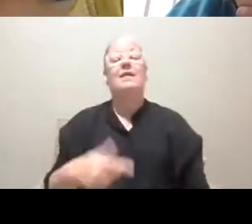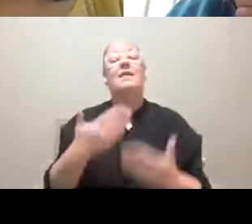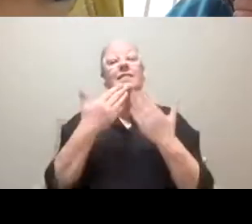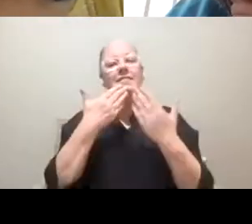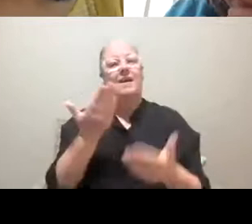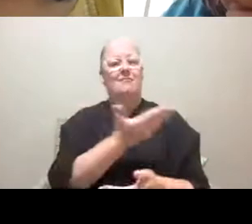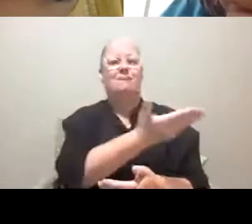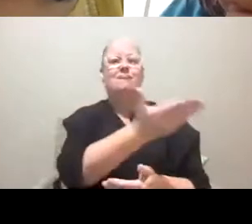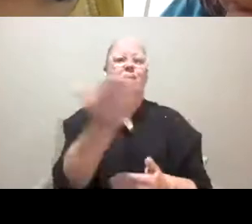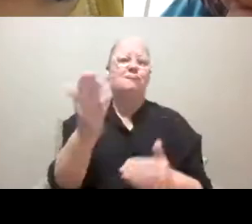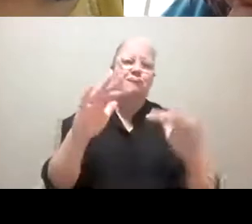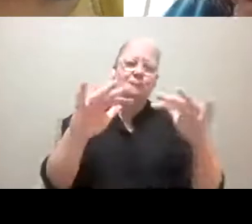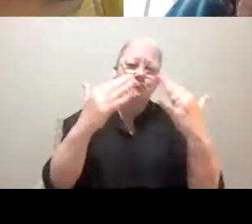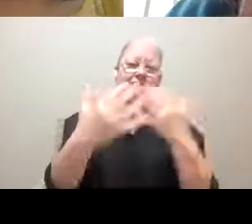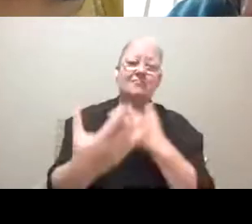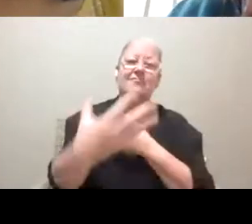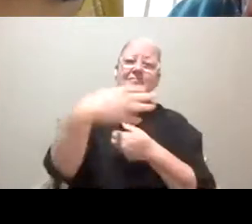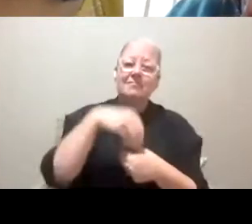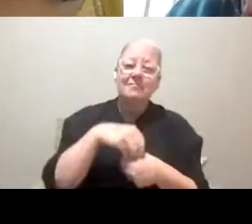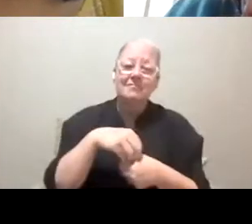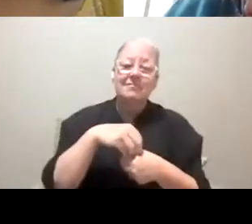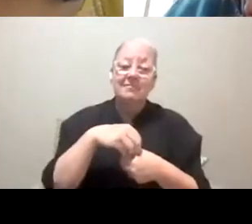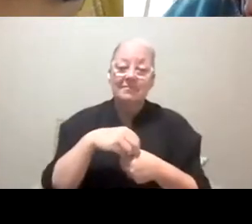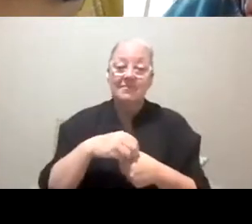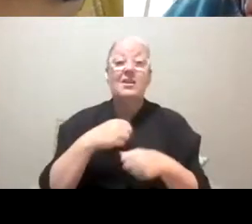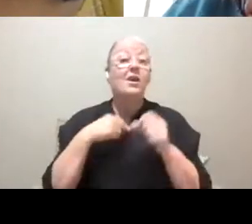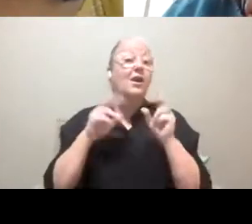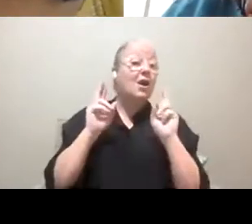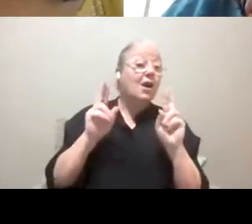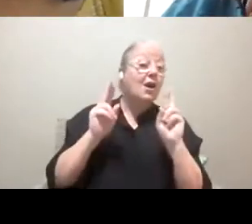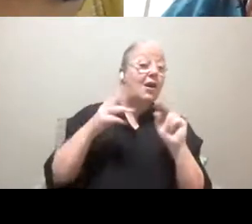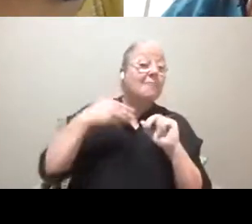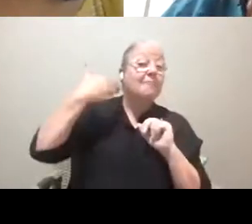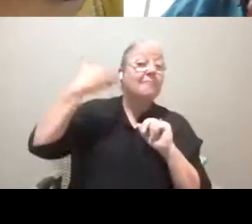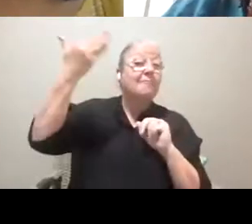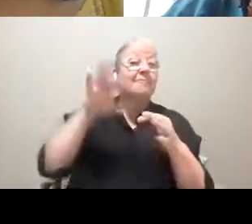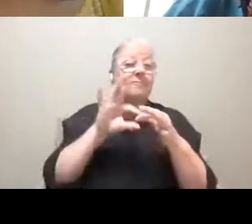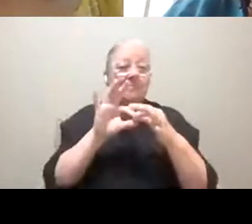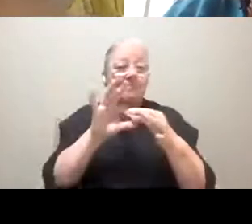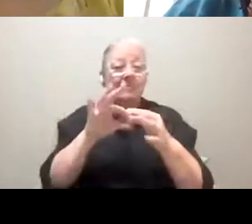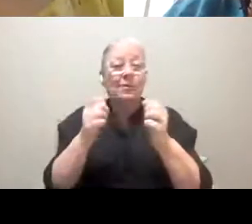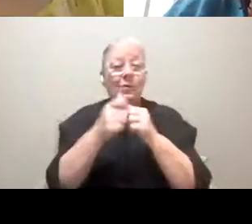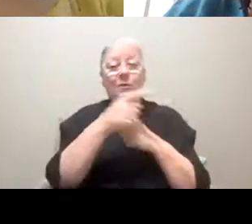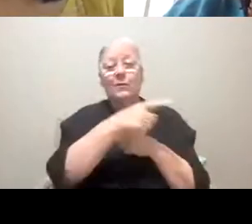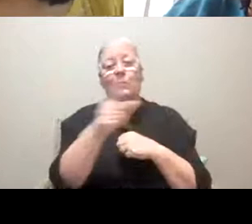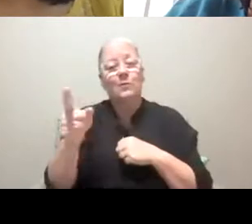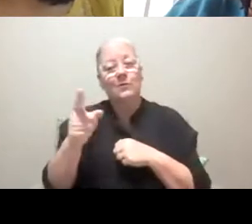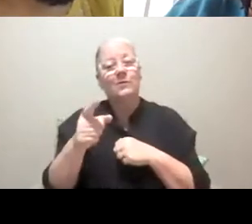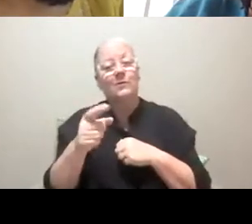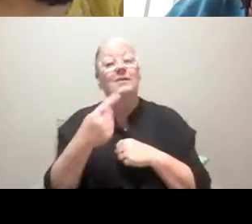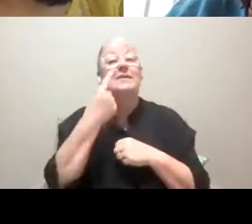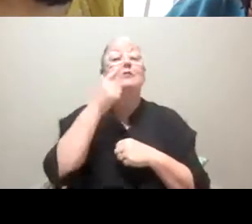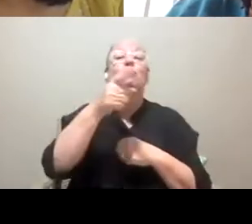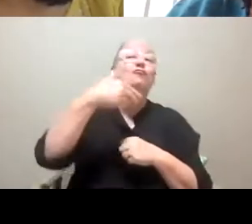participants. And we hope to connect with you again. See you soon.